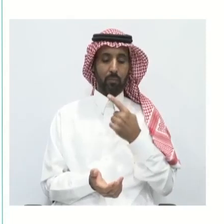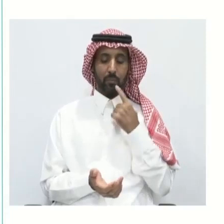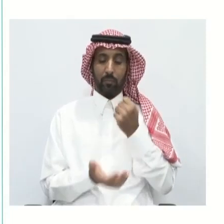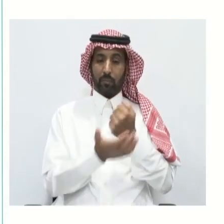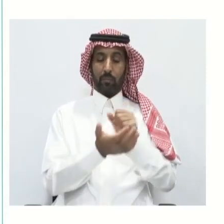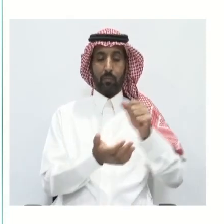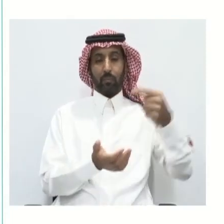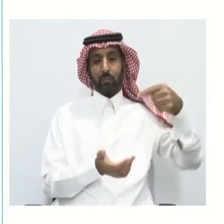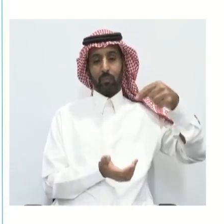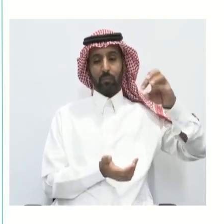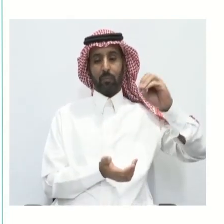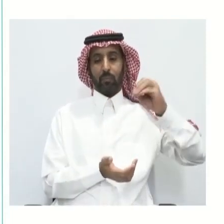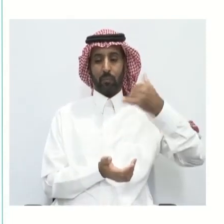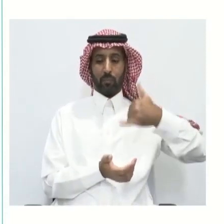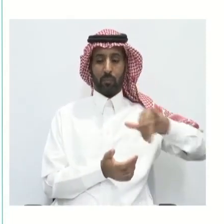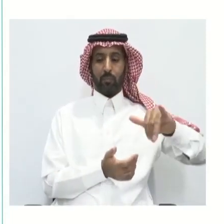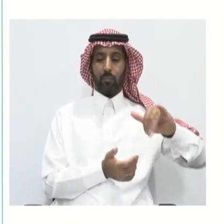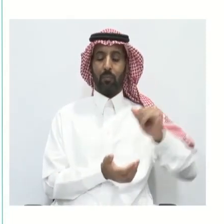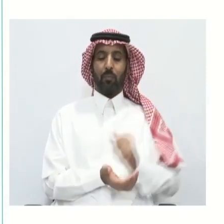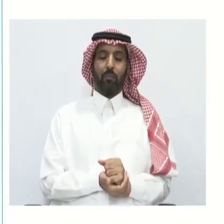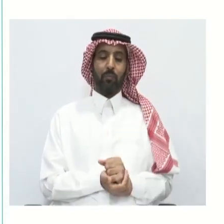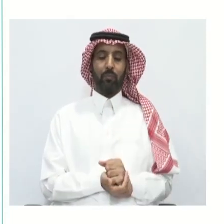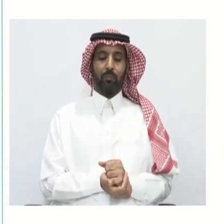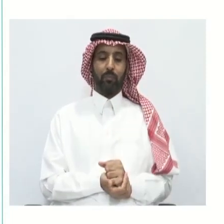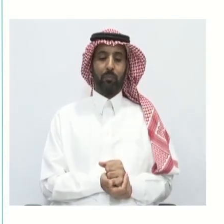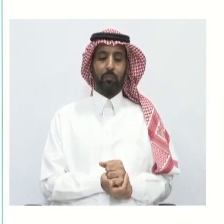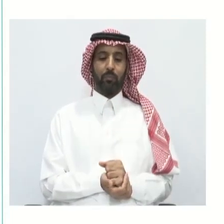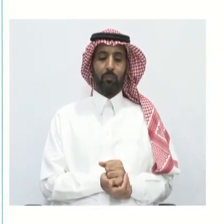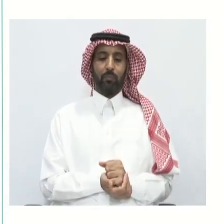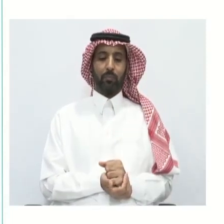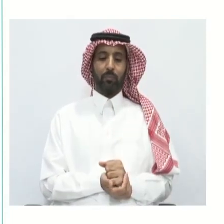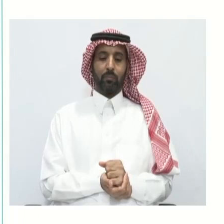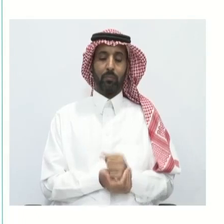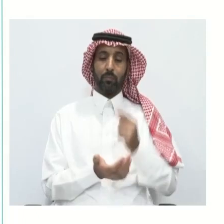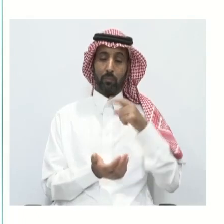going to is used with go to indicate an event that will happen in the future,